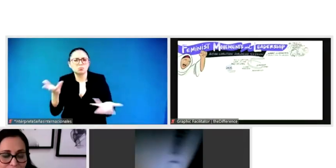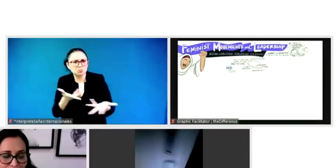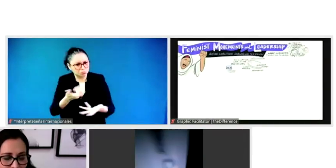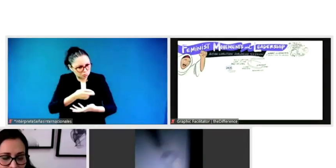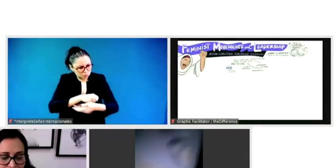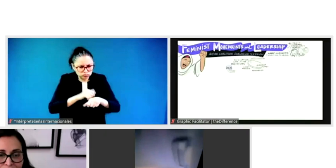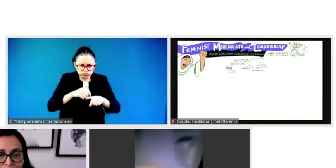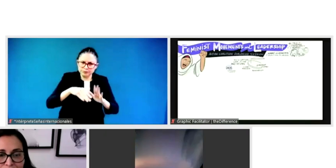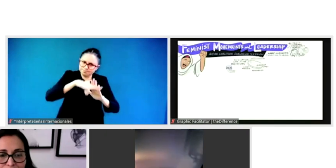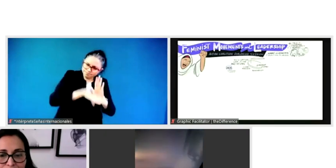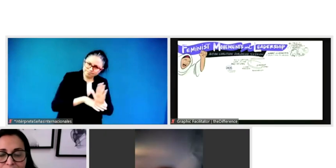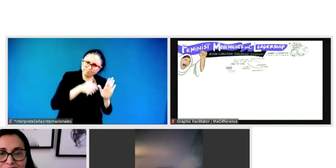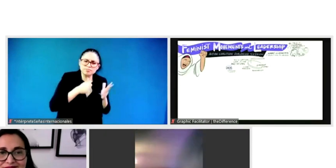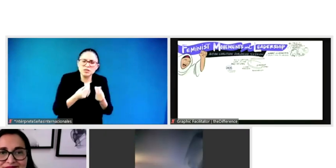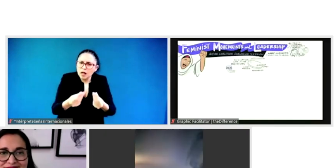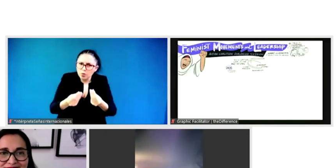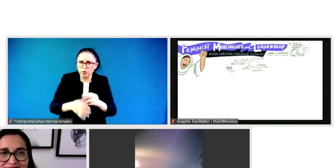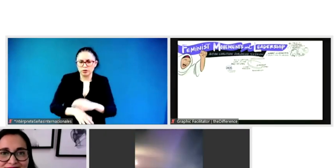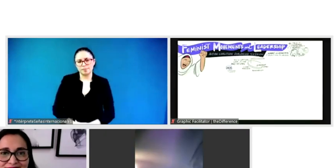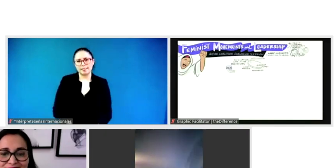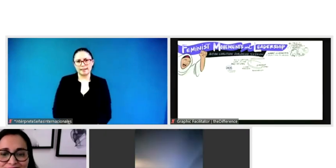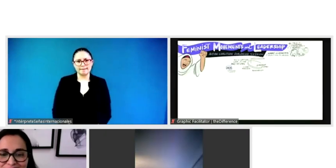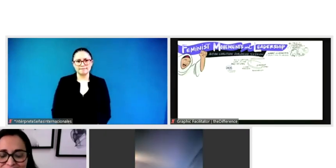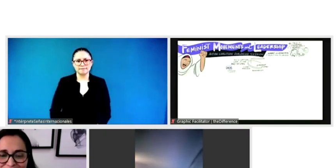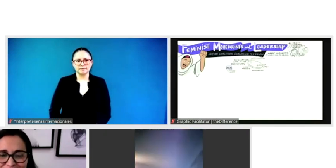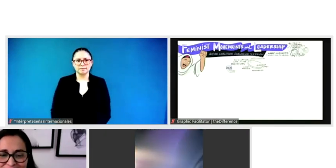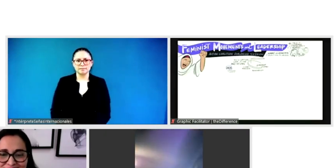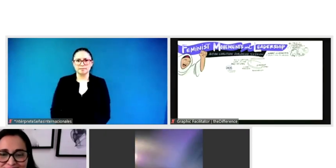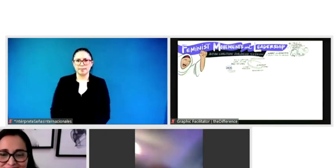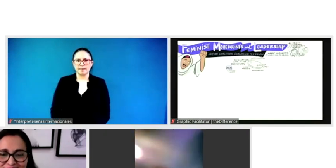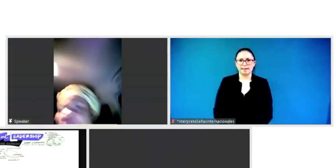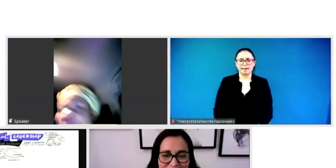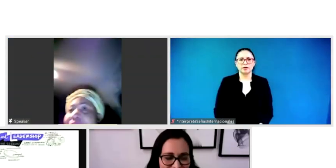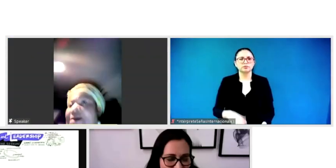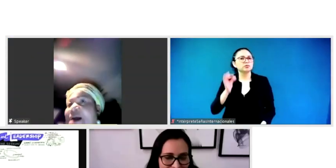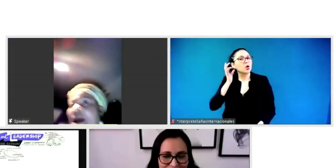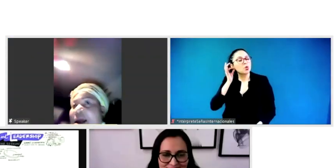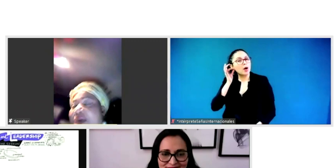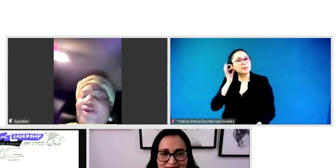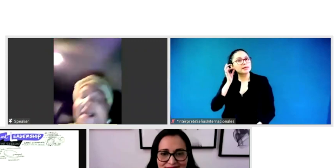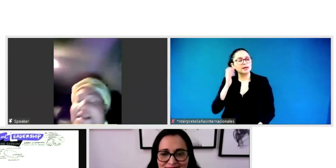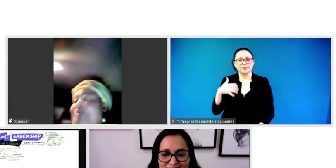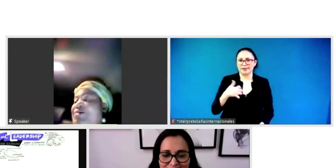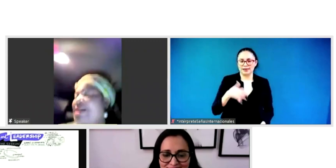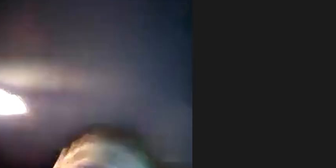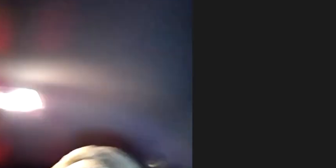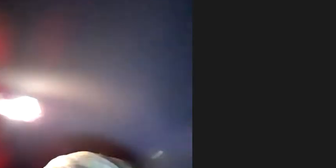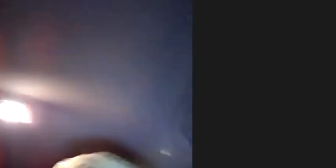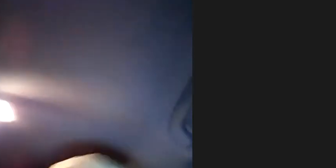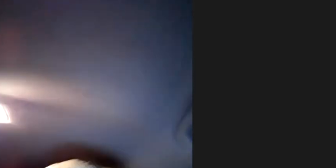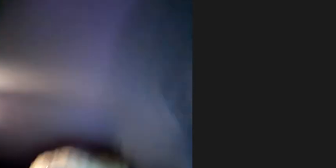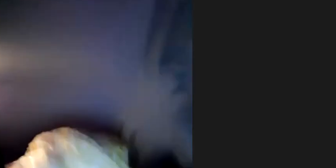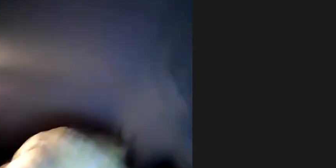I think so much. I'm on the road, but I would like to thank you very much for inviting me to take the floor.